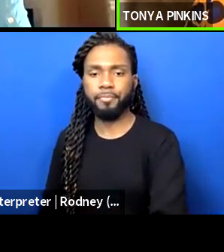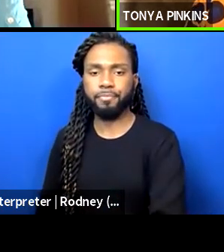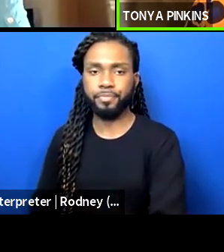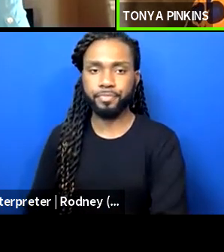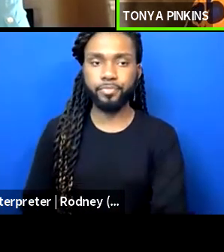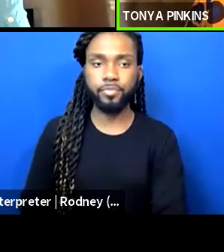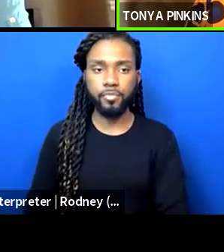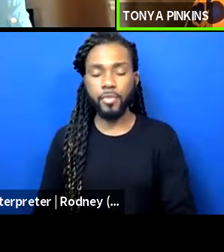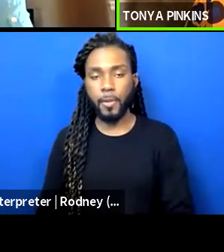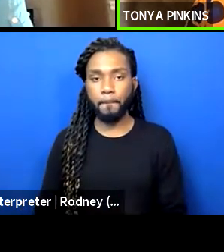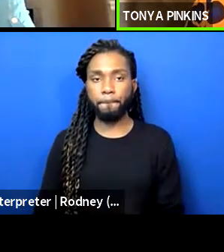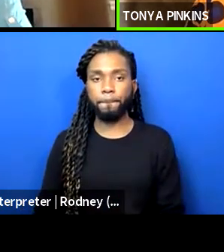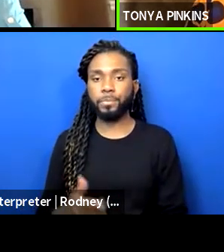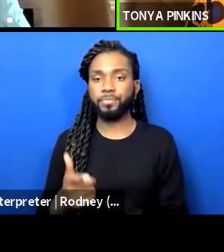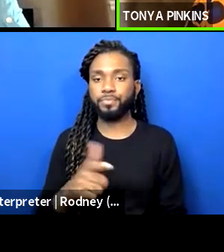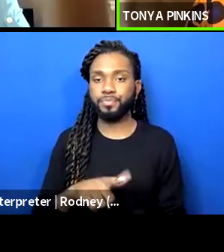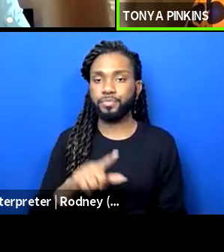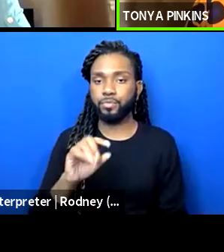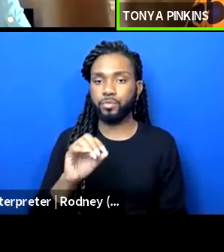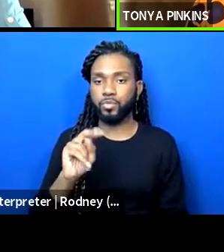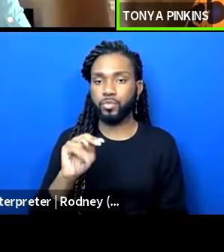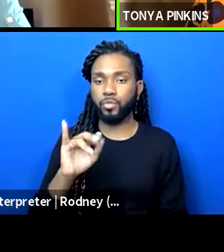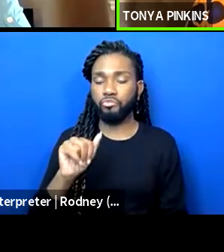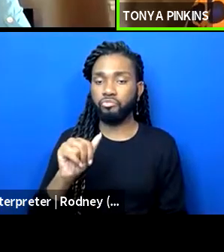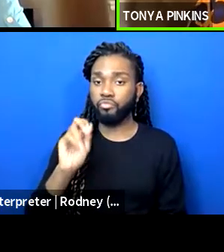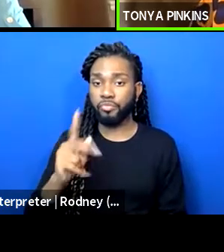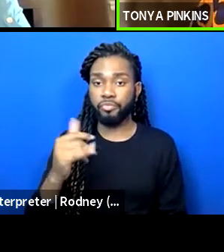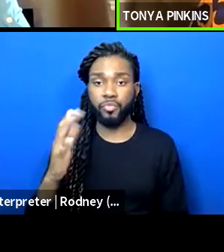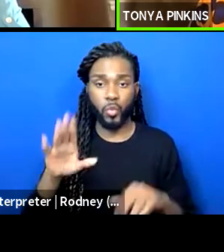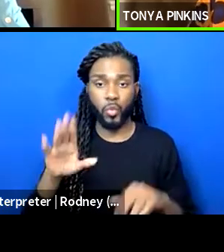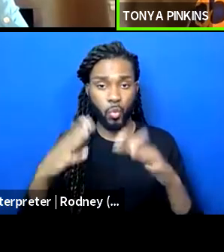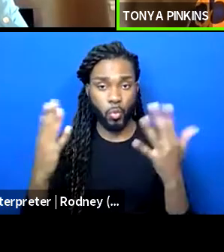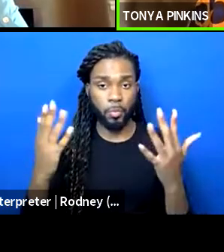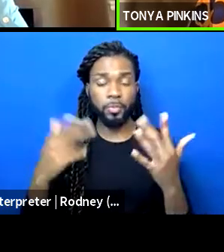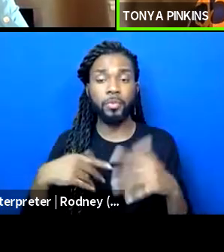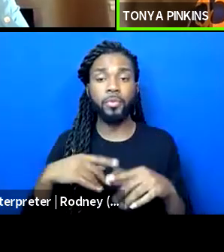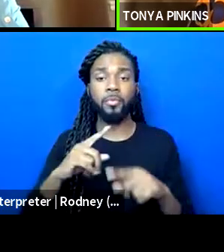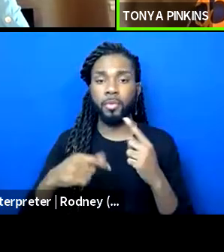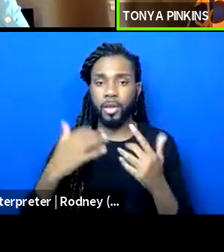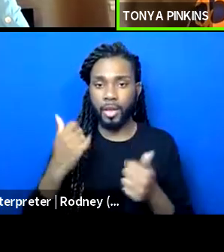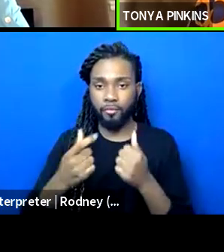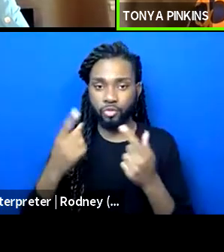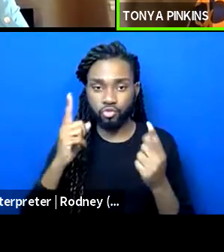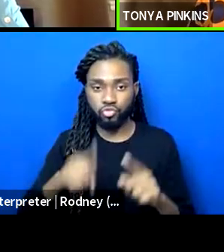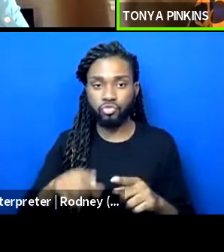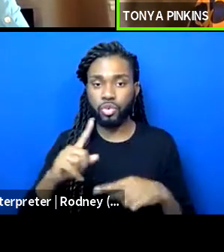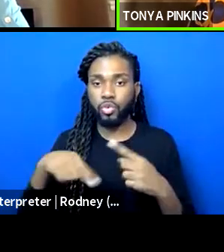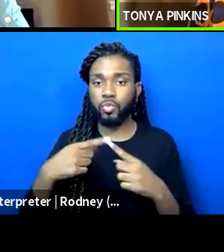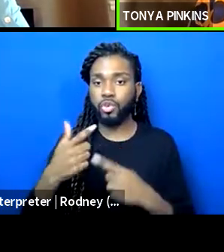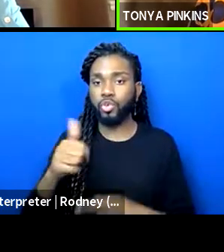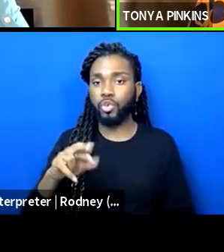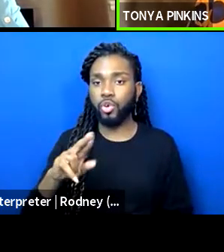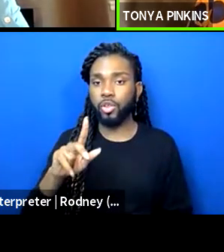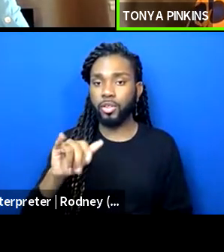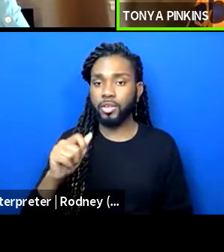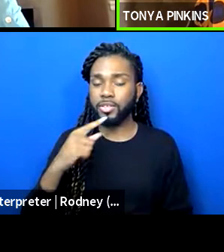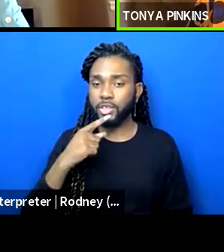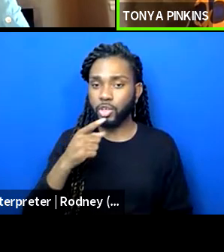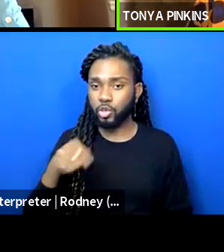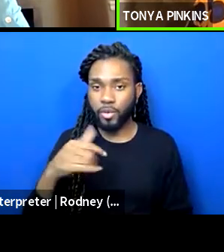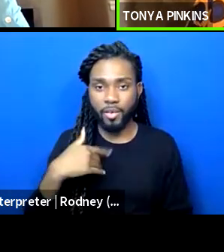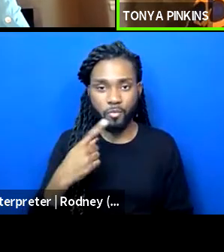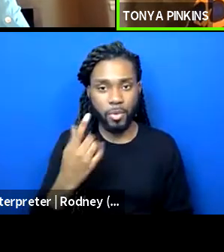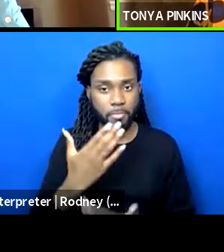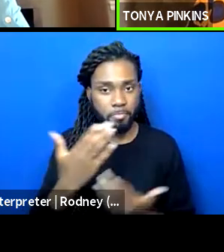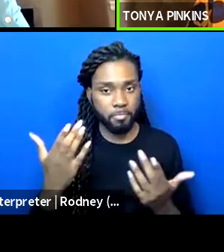Okay, so I'm gonna open it up, but I wanna ask you, everybody said, or agreed when Garlia said that there's a one big thing you wanna do. So we have